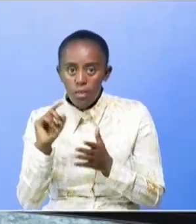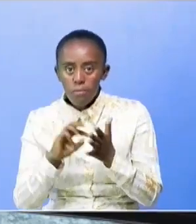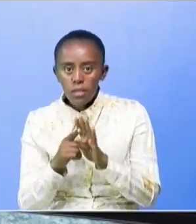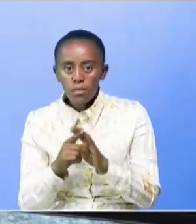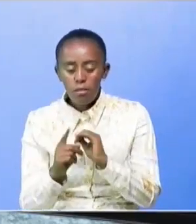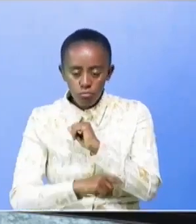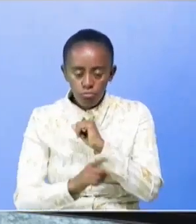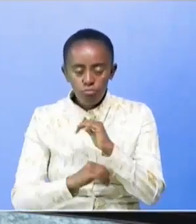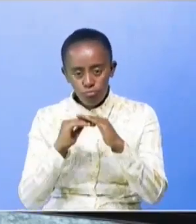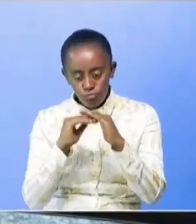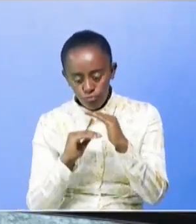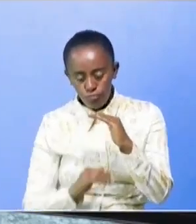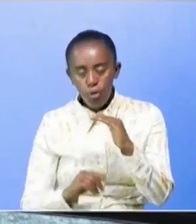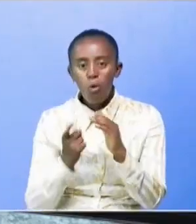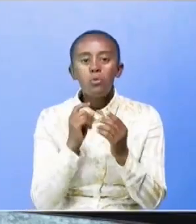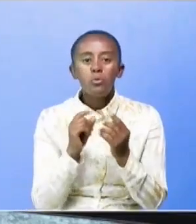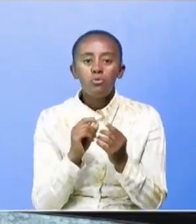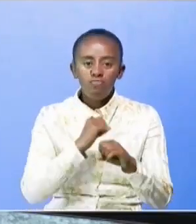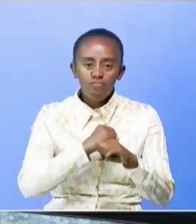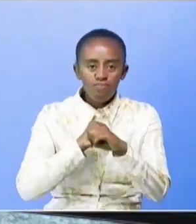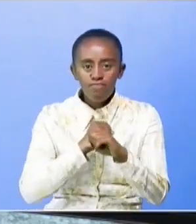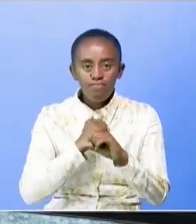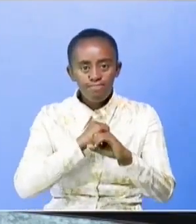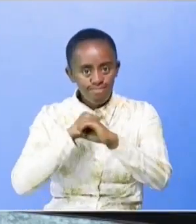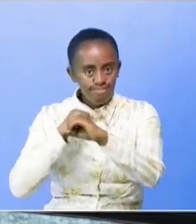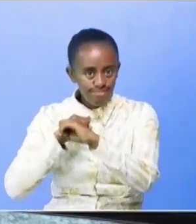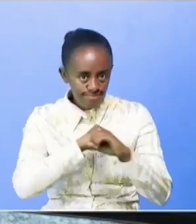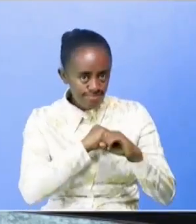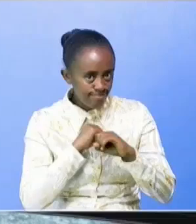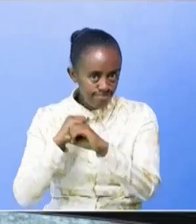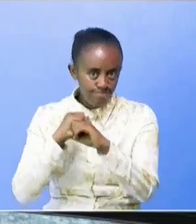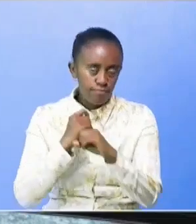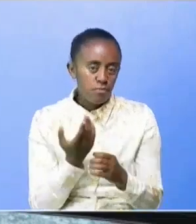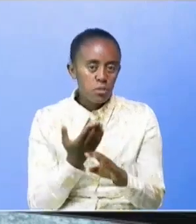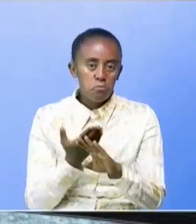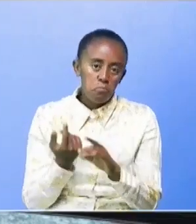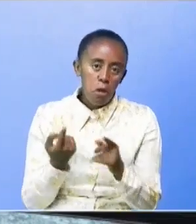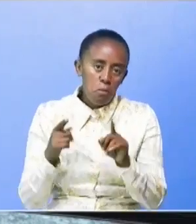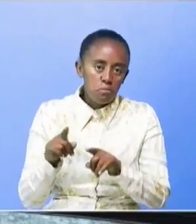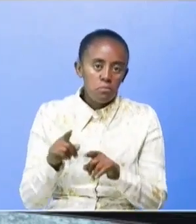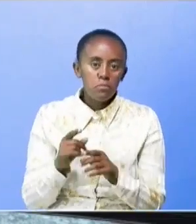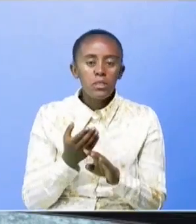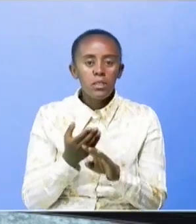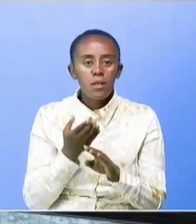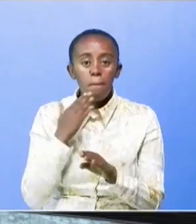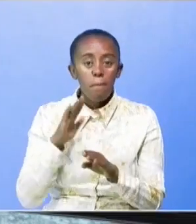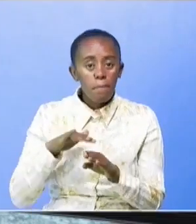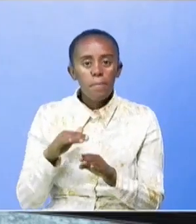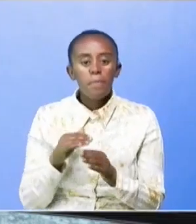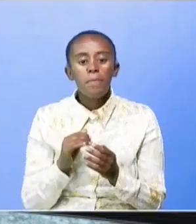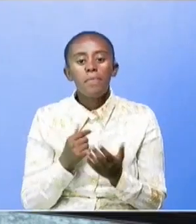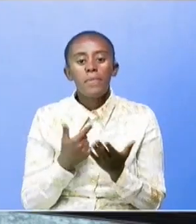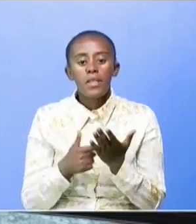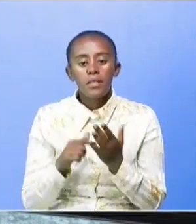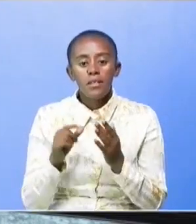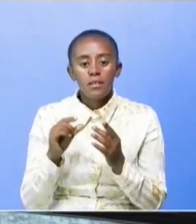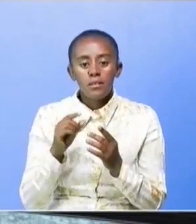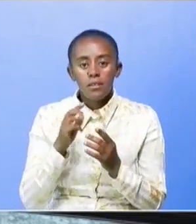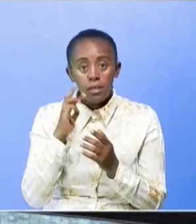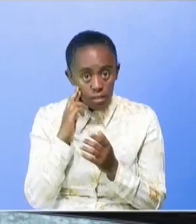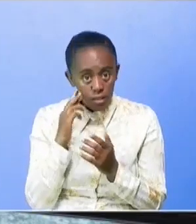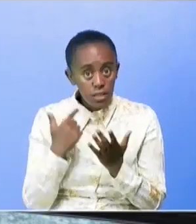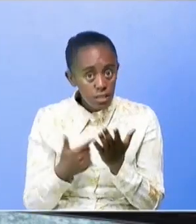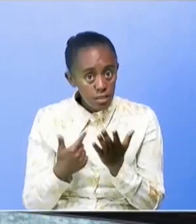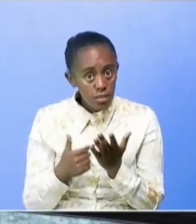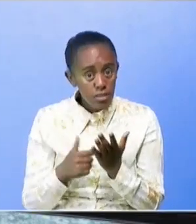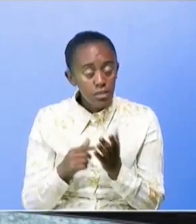to reduce or prevent something from happening, something bad from happening in this case. So